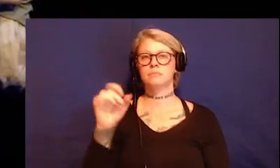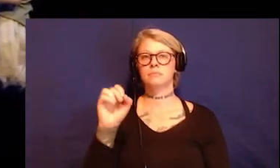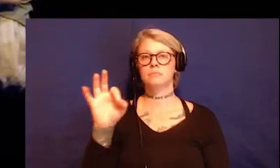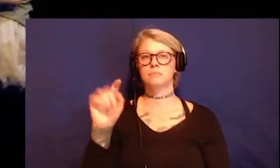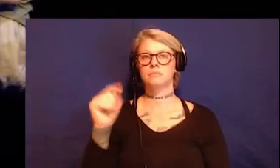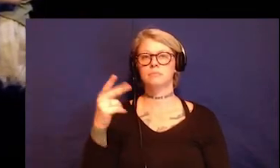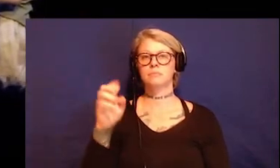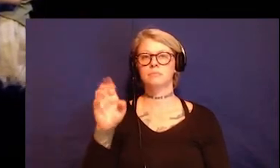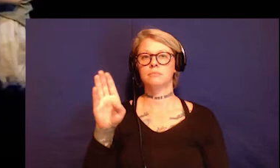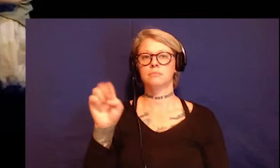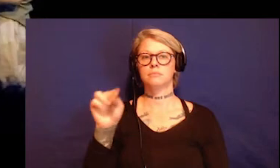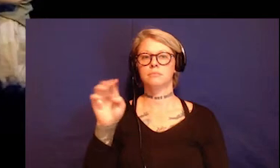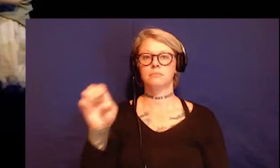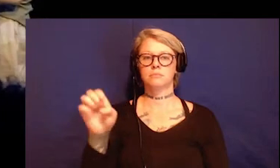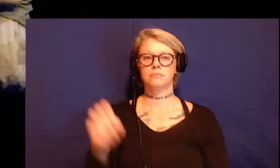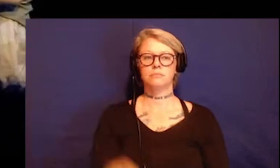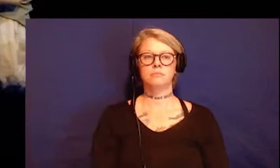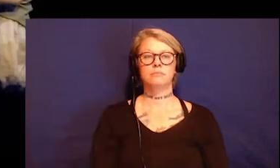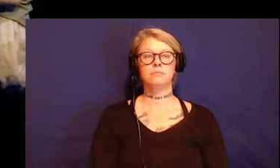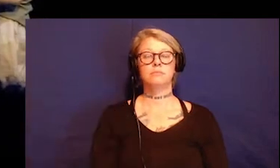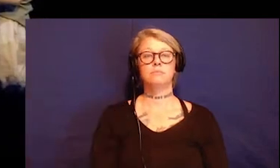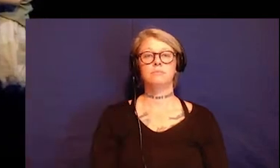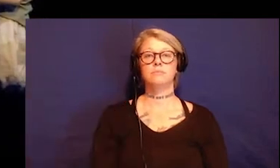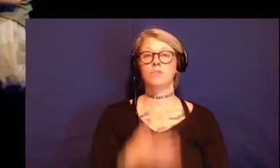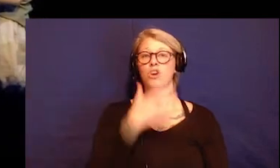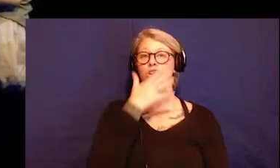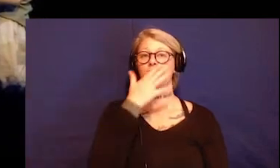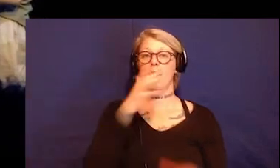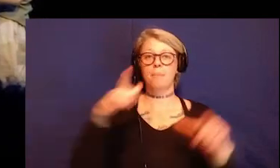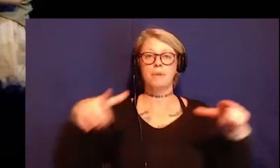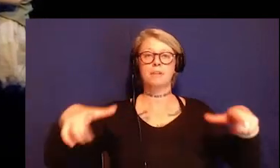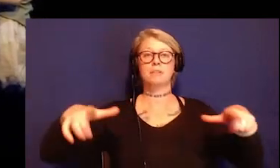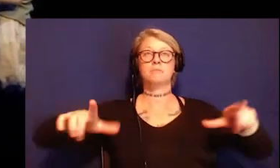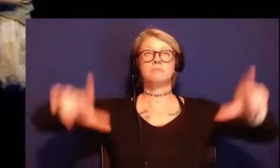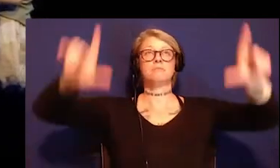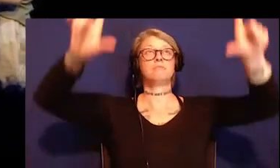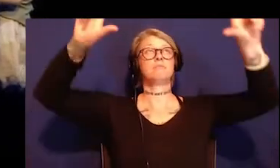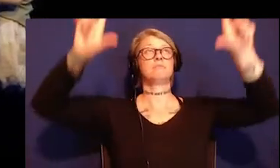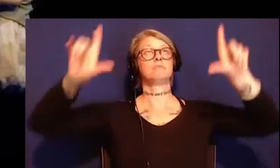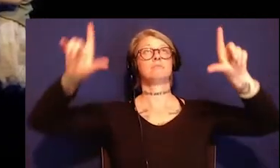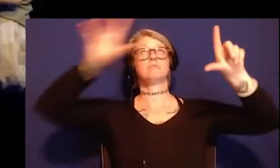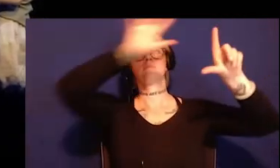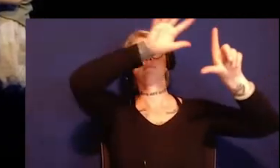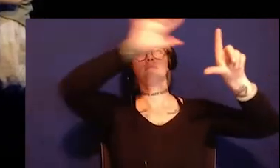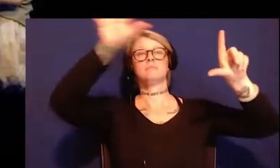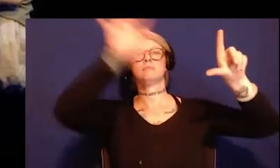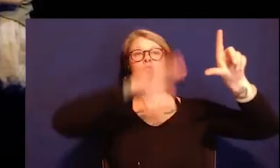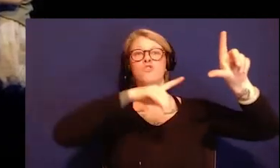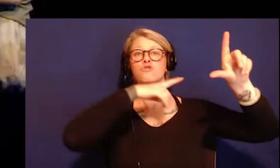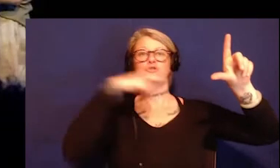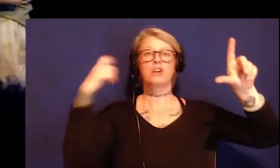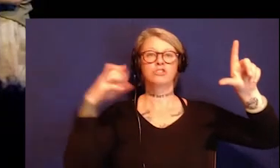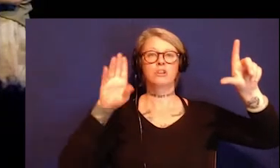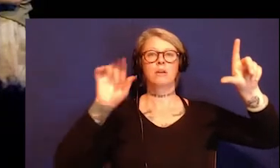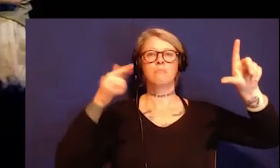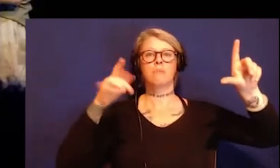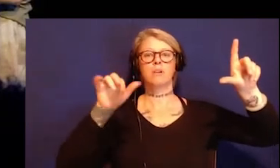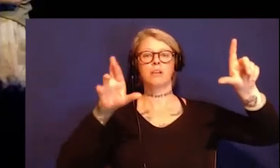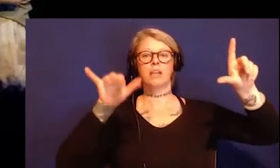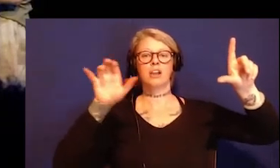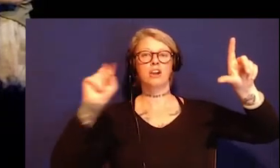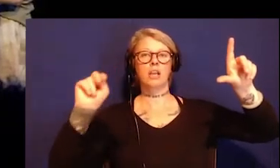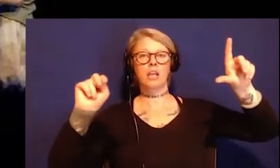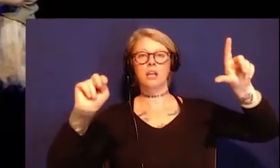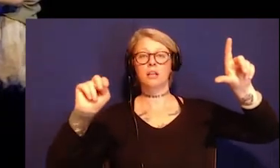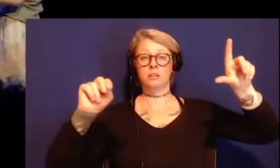Bulgarian, Persian, Russian carpet hangs center stage. It is intricate and colorful and bold, yet faded but not